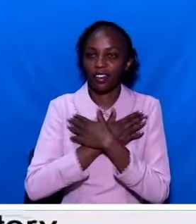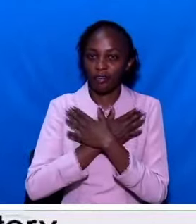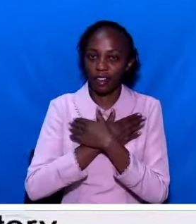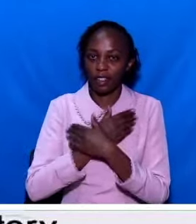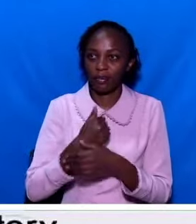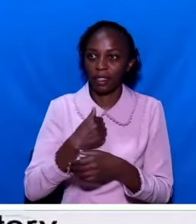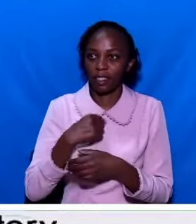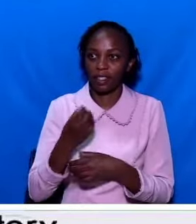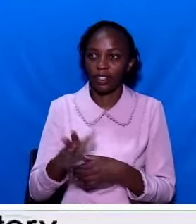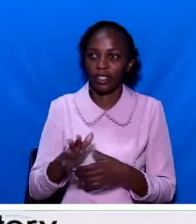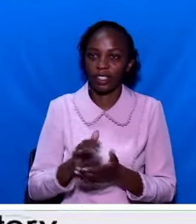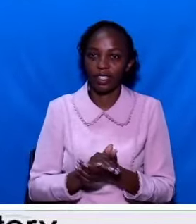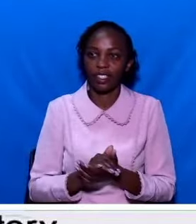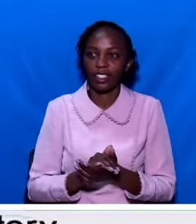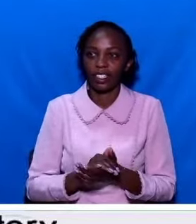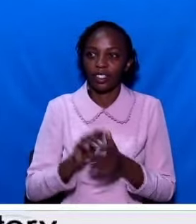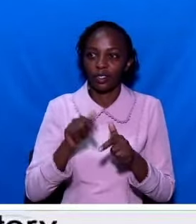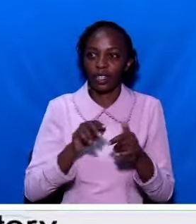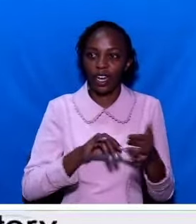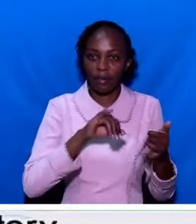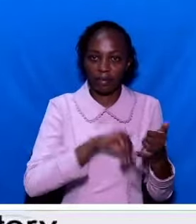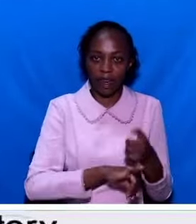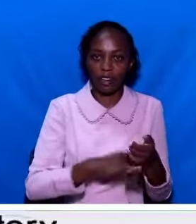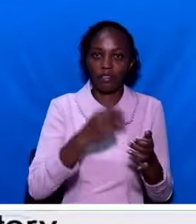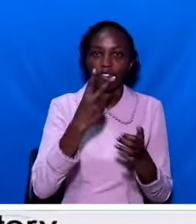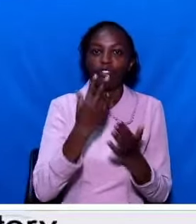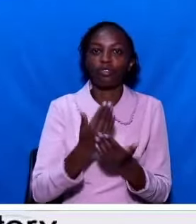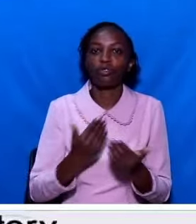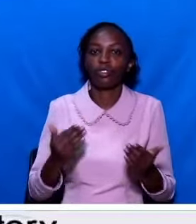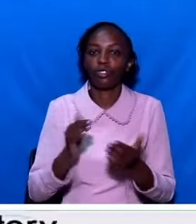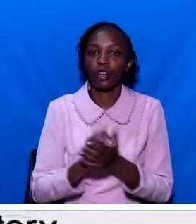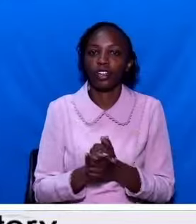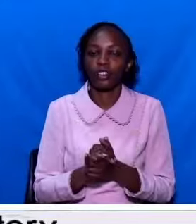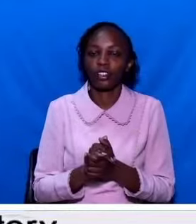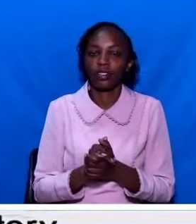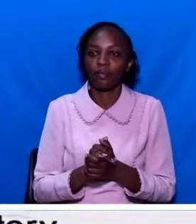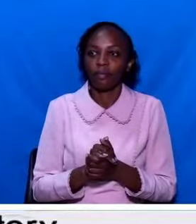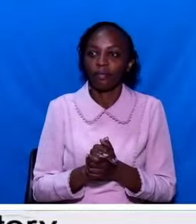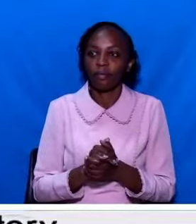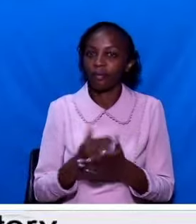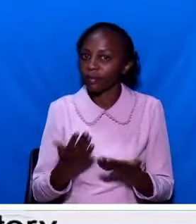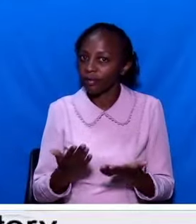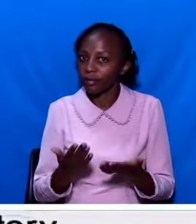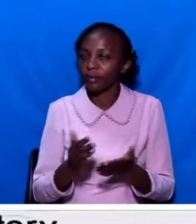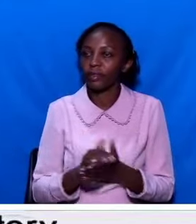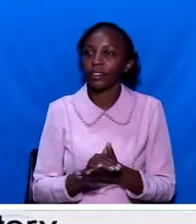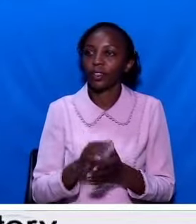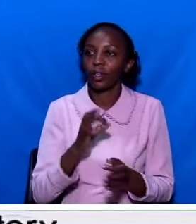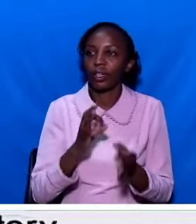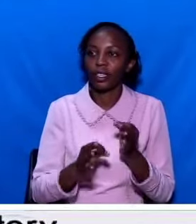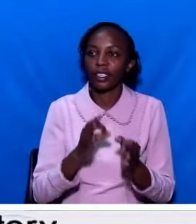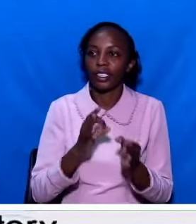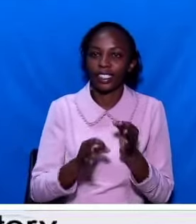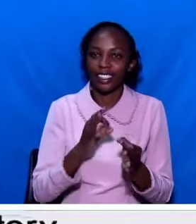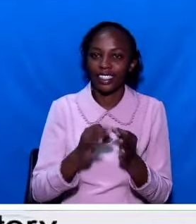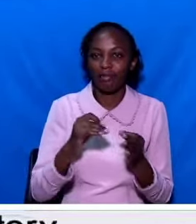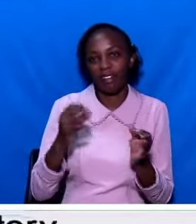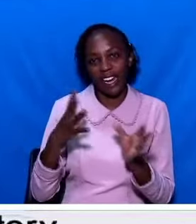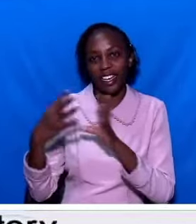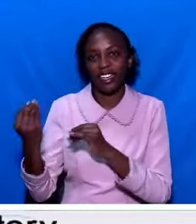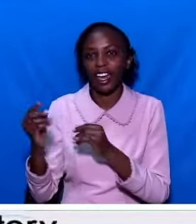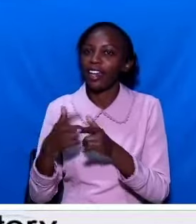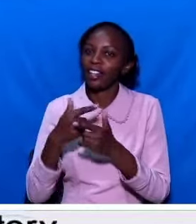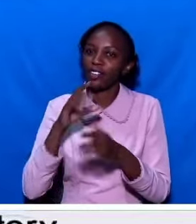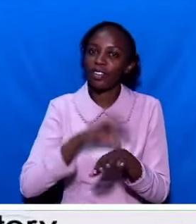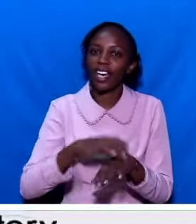Hello? Today I'm married with 2 children. Hello? So even if he left you, don't worry, you'll get another